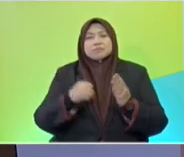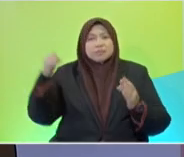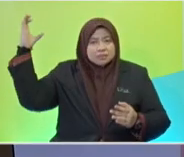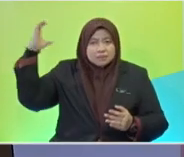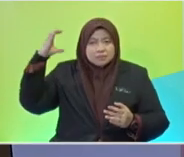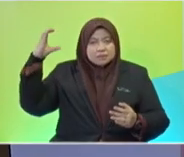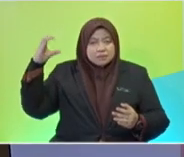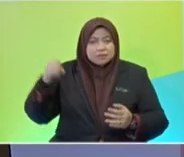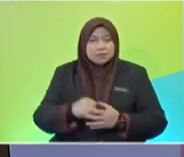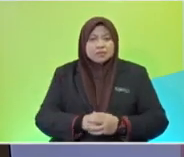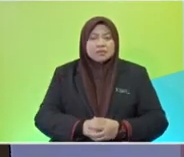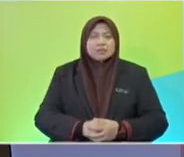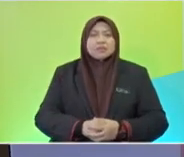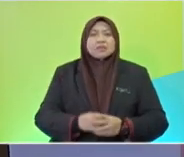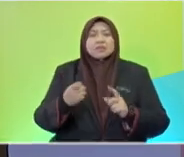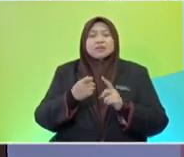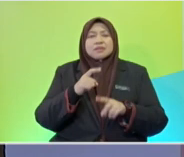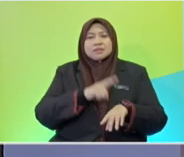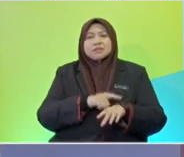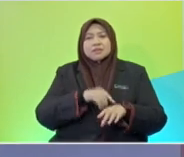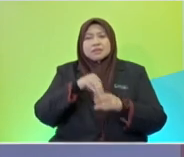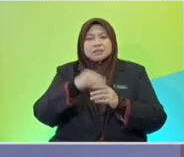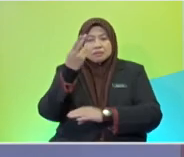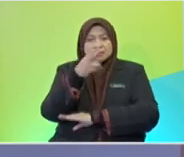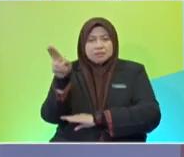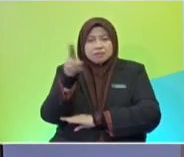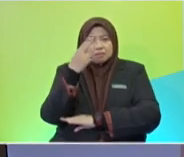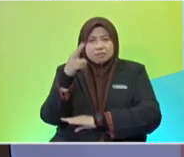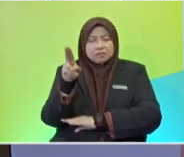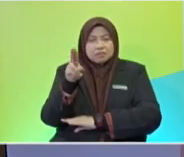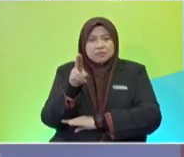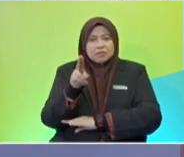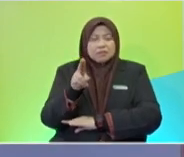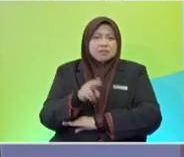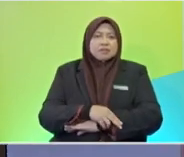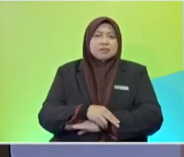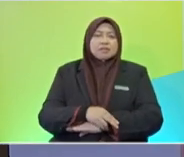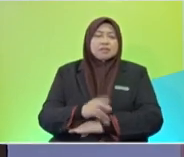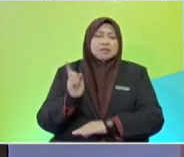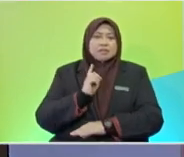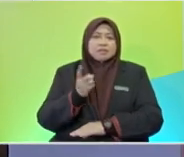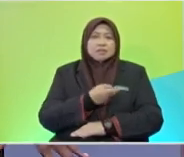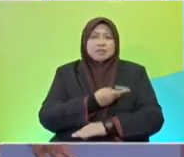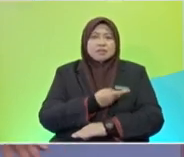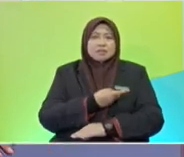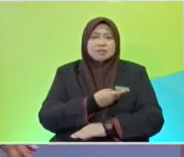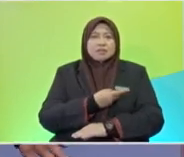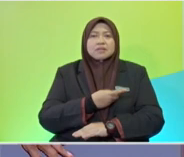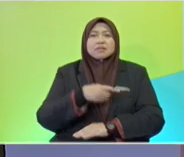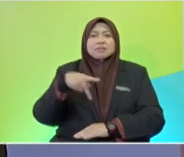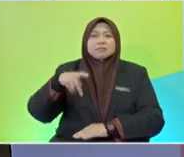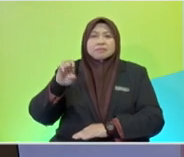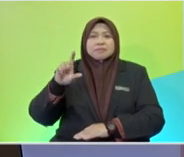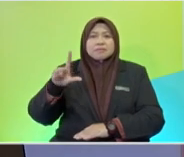And when in jungles, when we go camping in the jungle, we will light up the campfire.